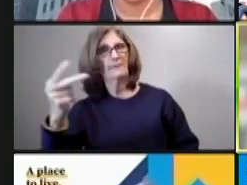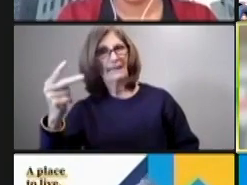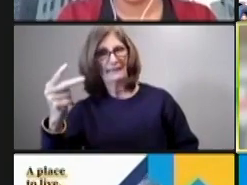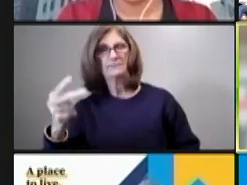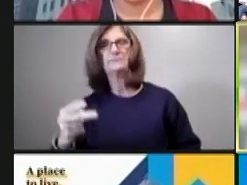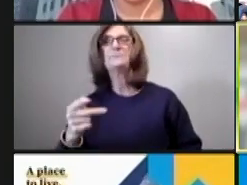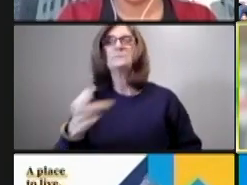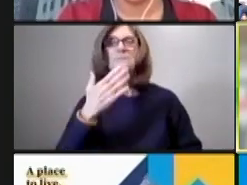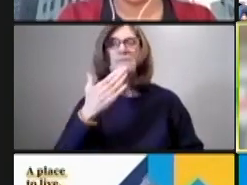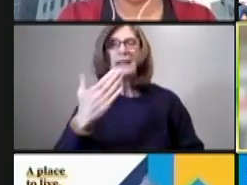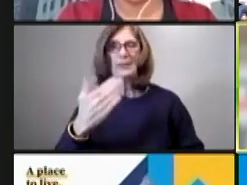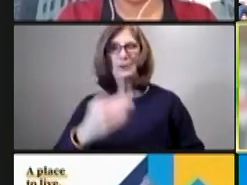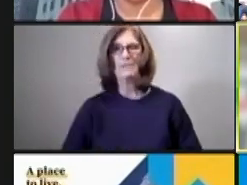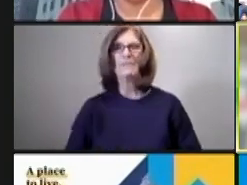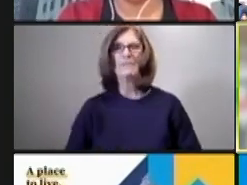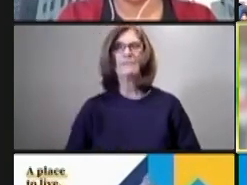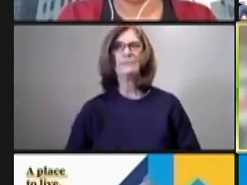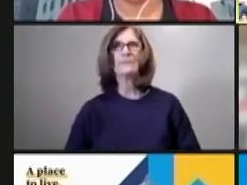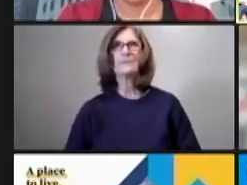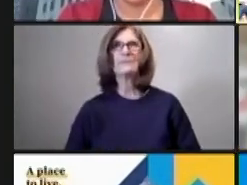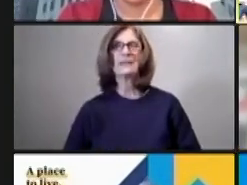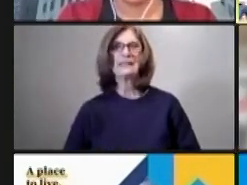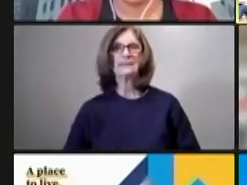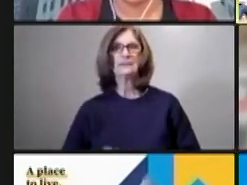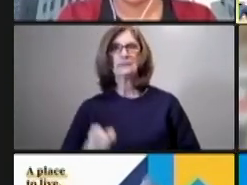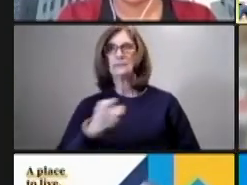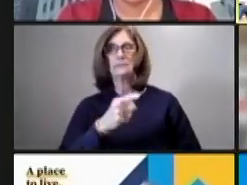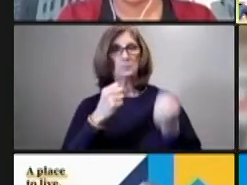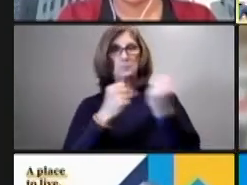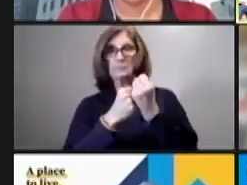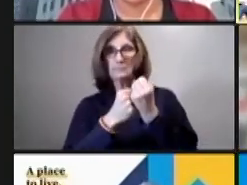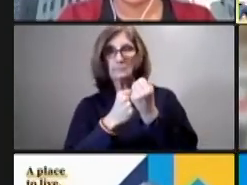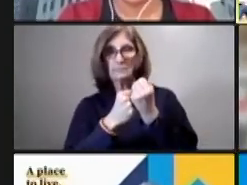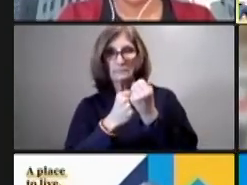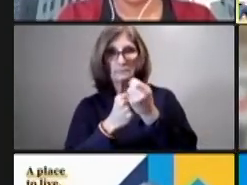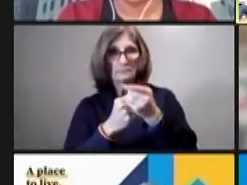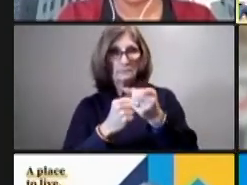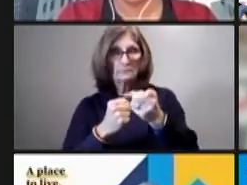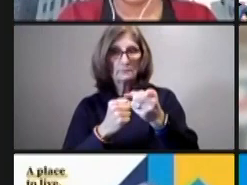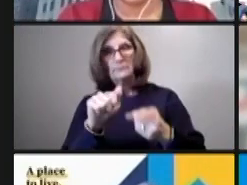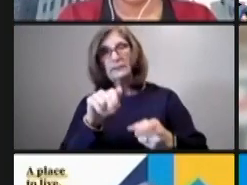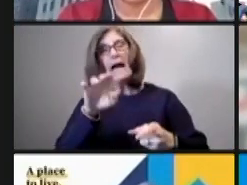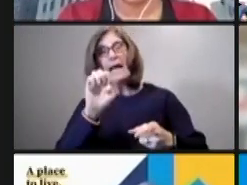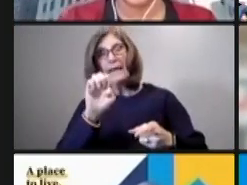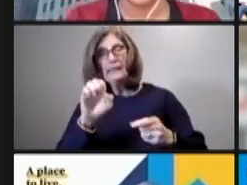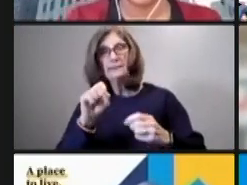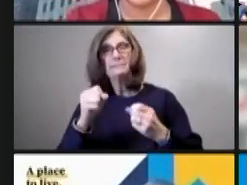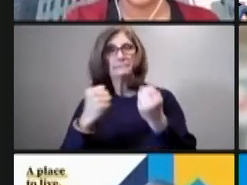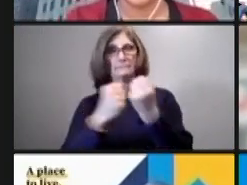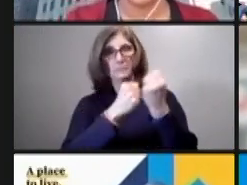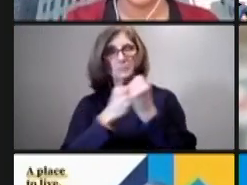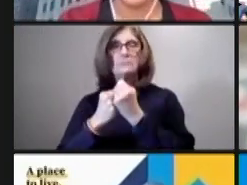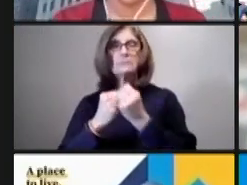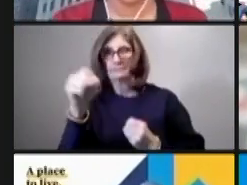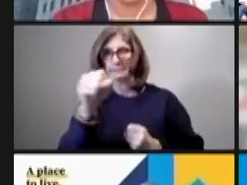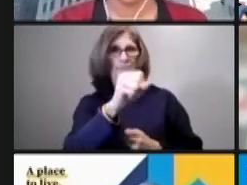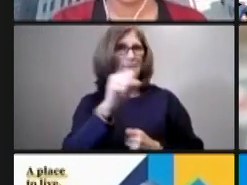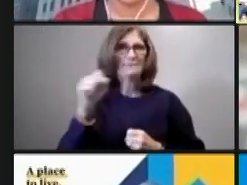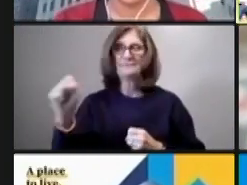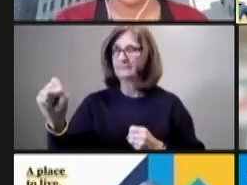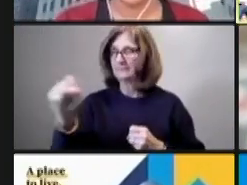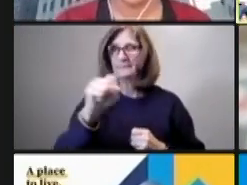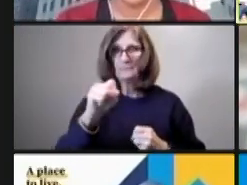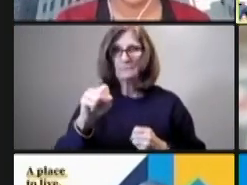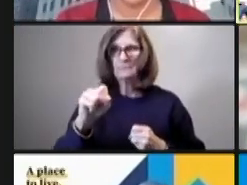right, thank you, Paul. All those in favor? Aye. Aye. Aye.